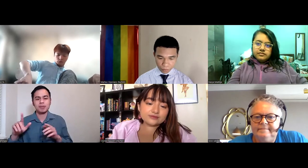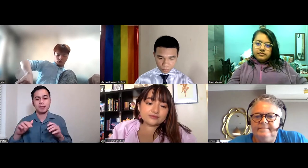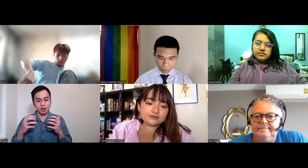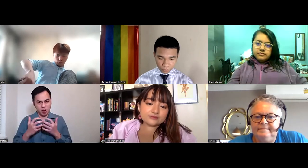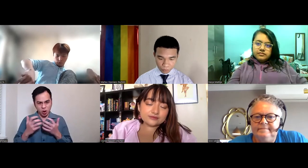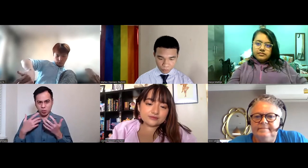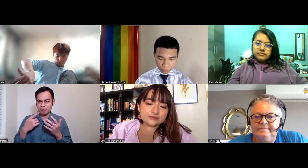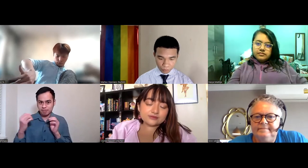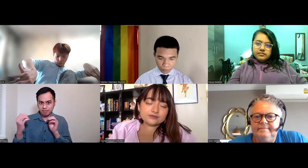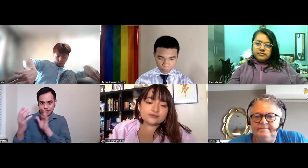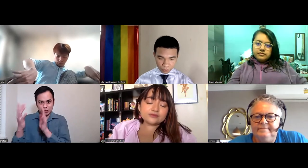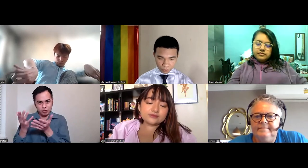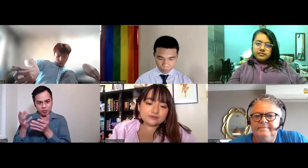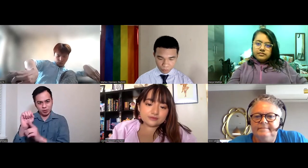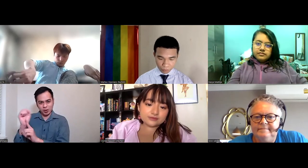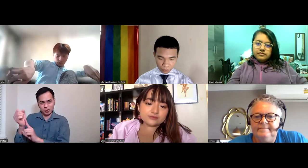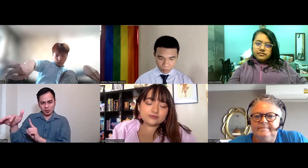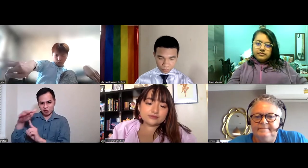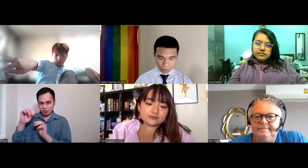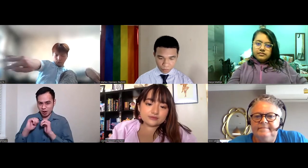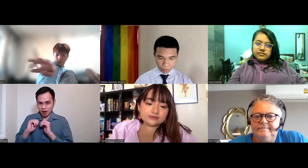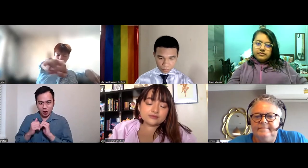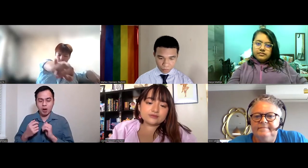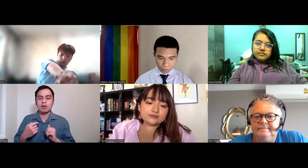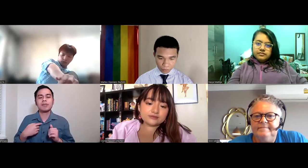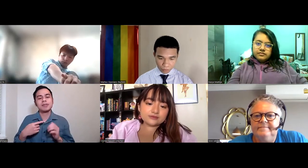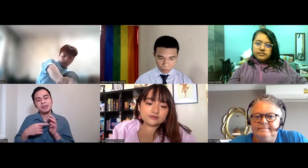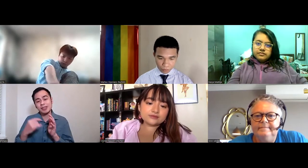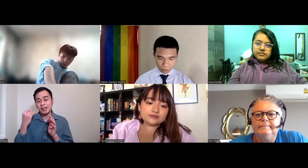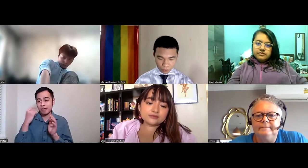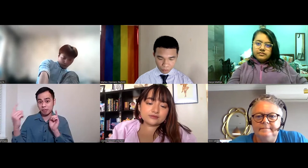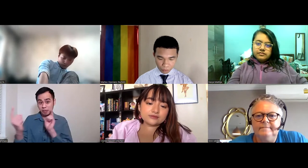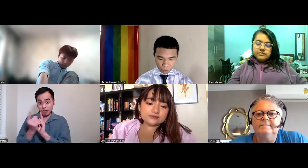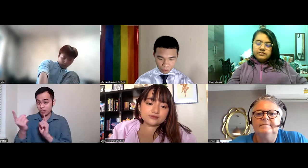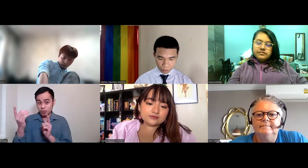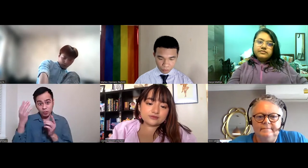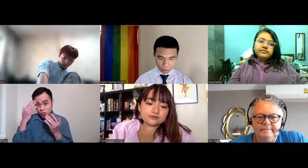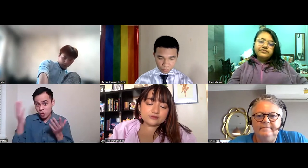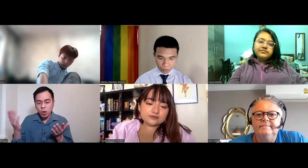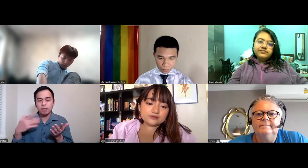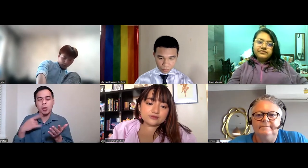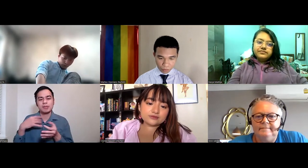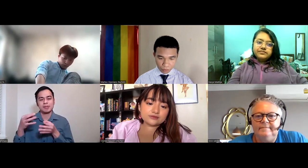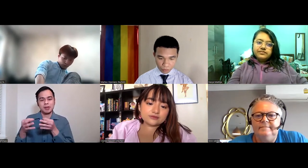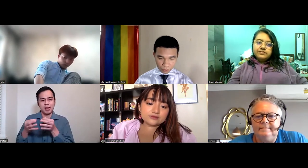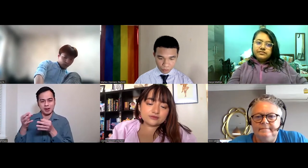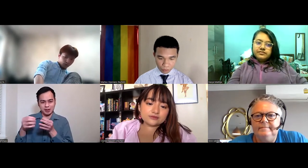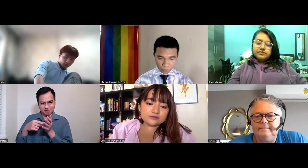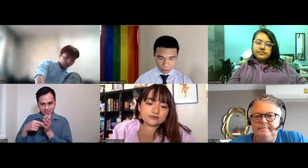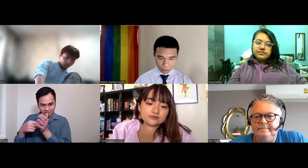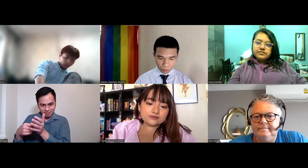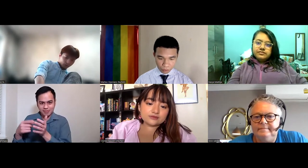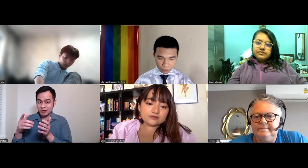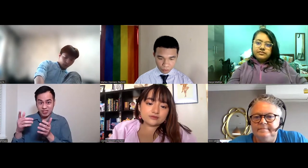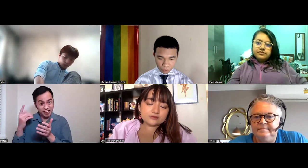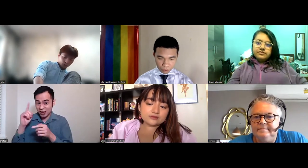whether they are deaf with other disabilities or other, you know, belonging to other social groups. So for us, right, sometimes